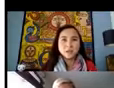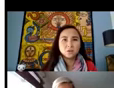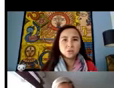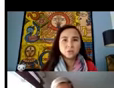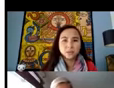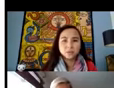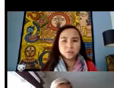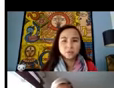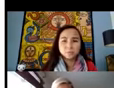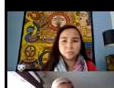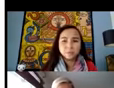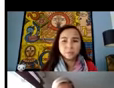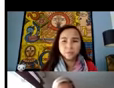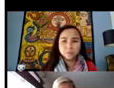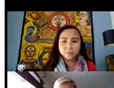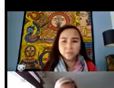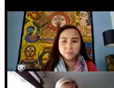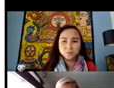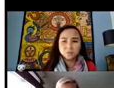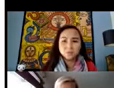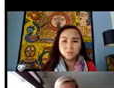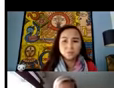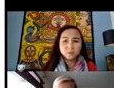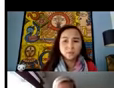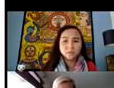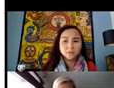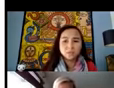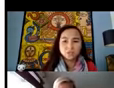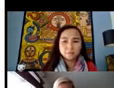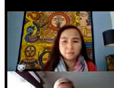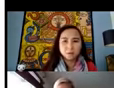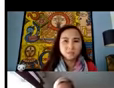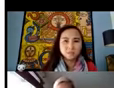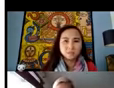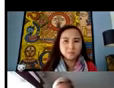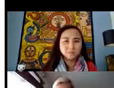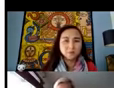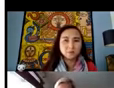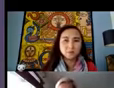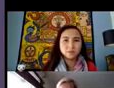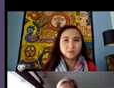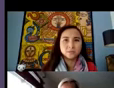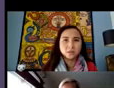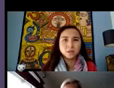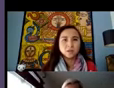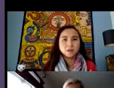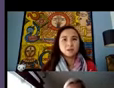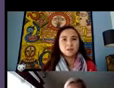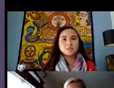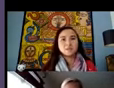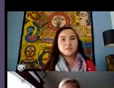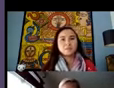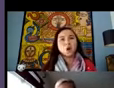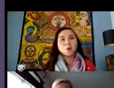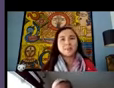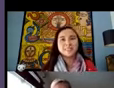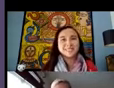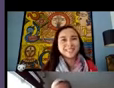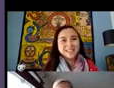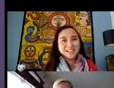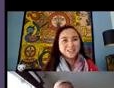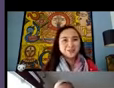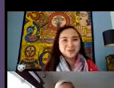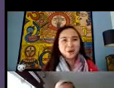speakers. And also thank you to the people who've been contributing in the chat boxes, who've been following those insightful